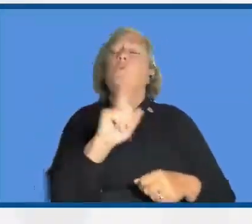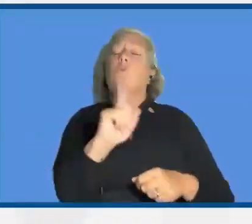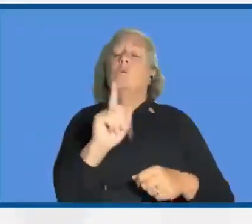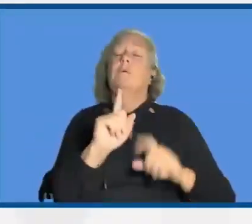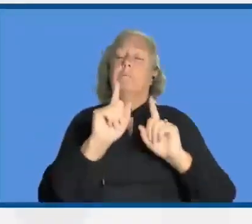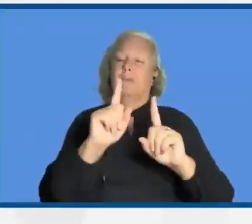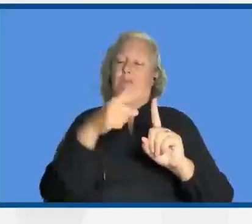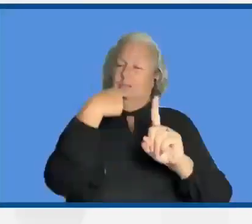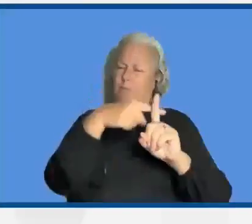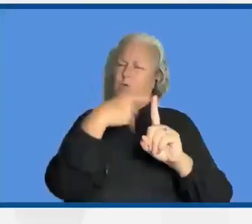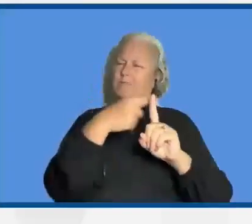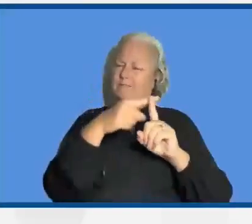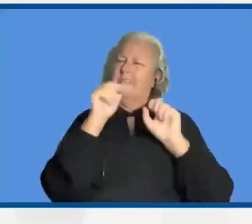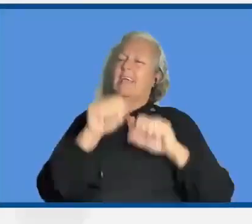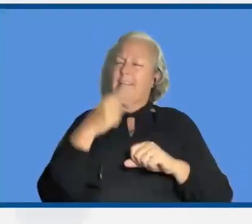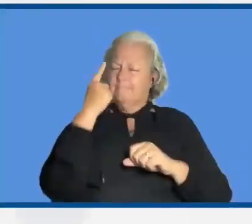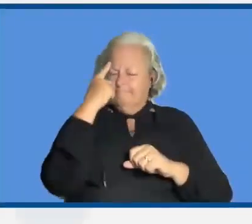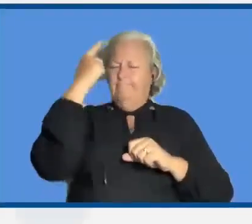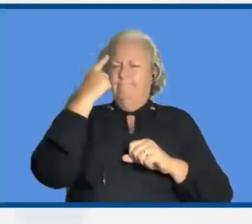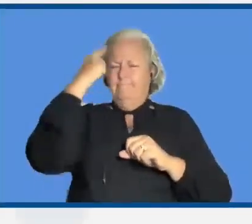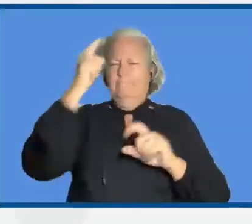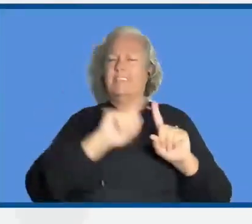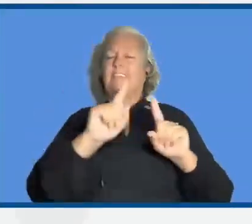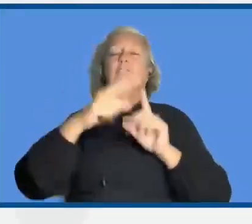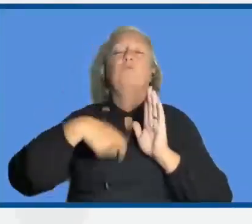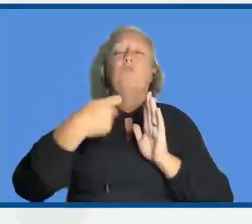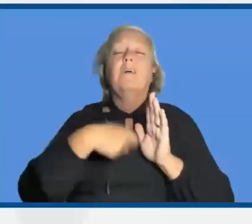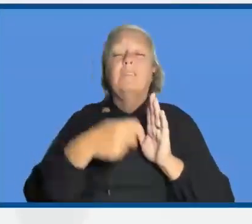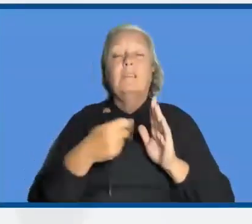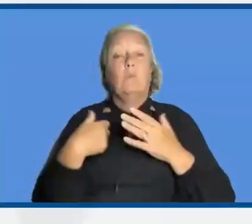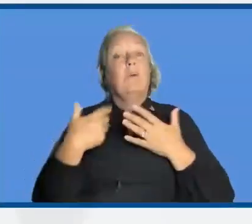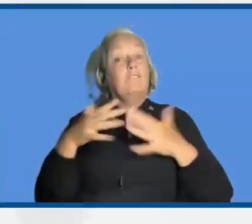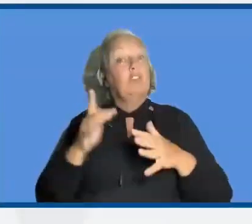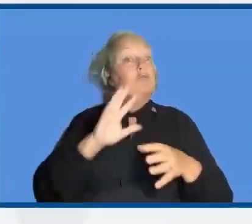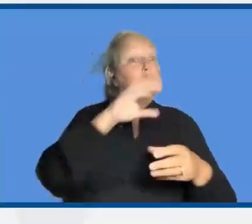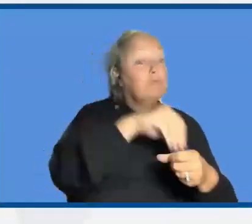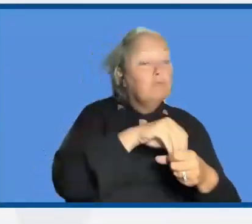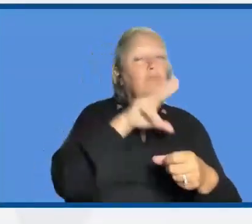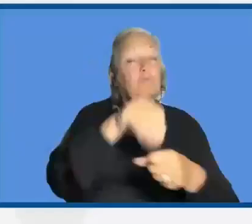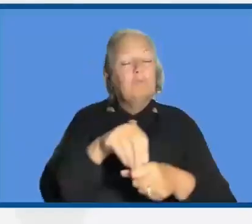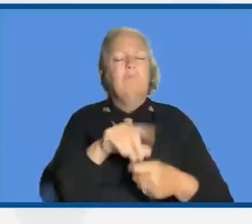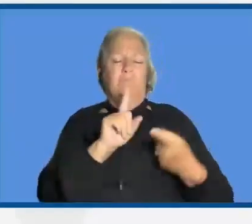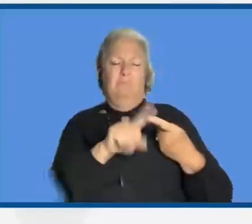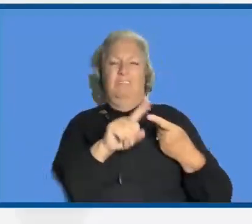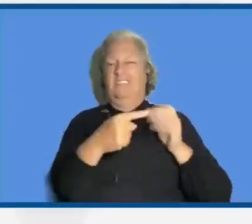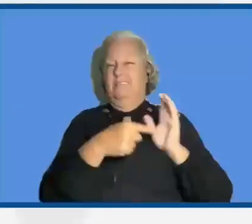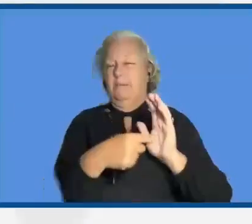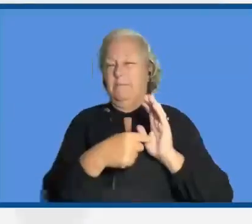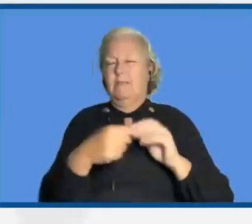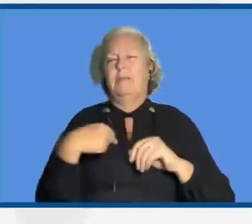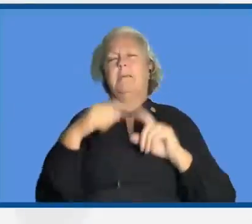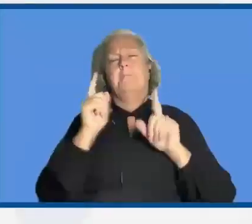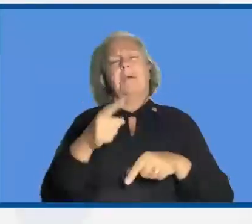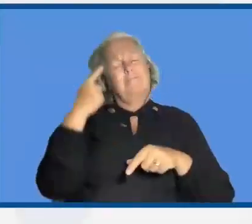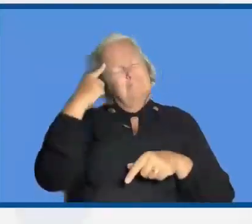initiatives can arise. We have participated in several projects. One of them had to do with rethinking, and